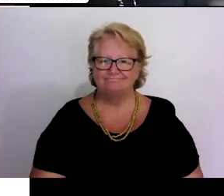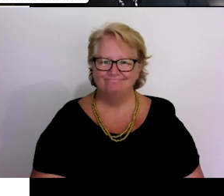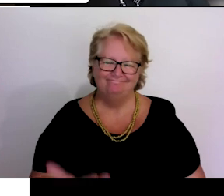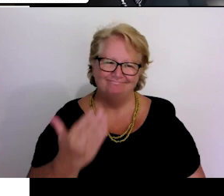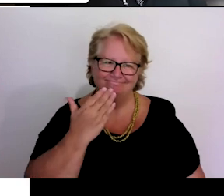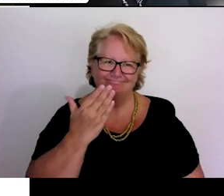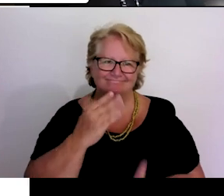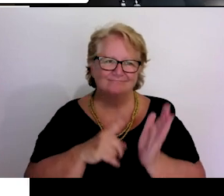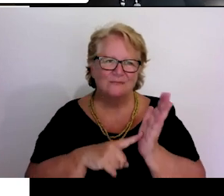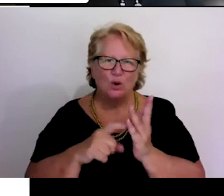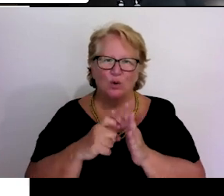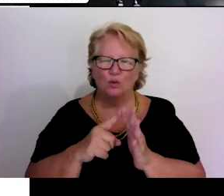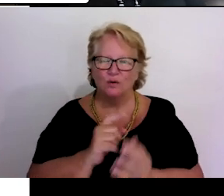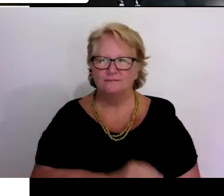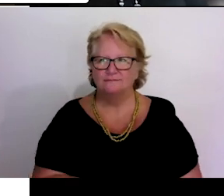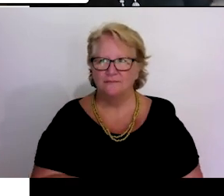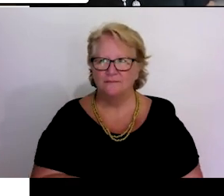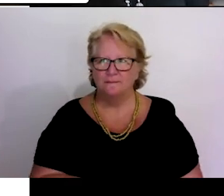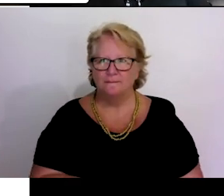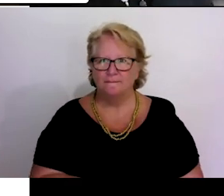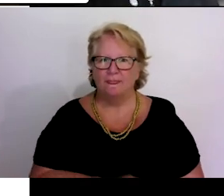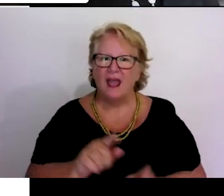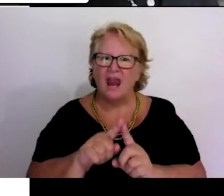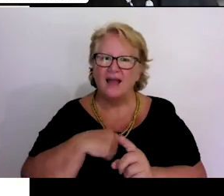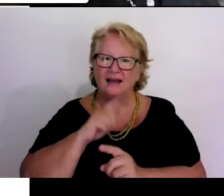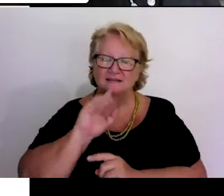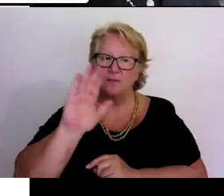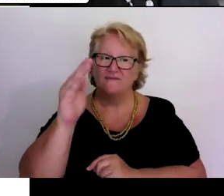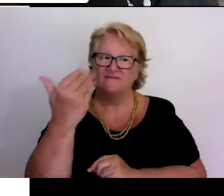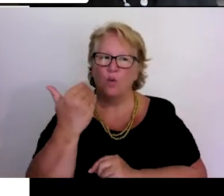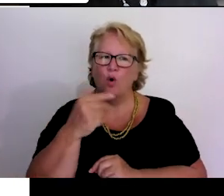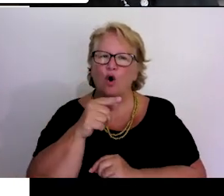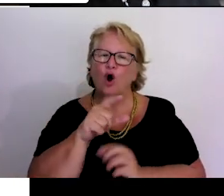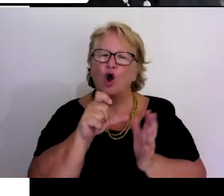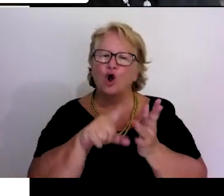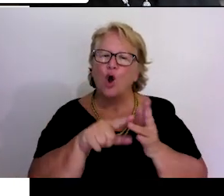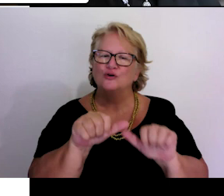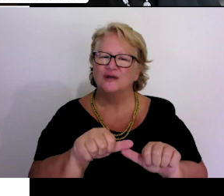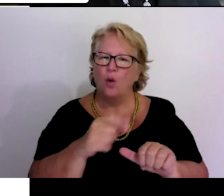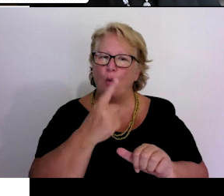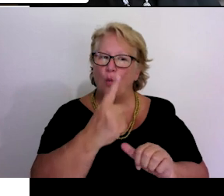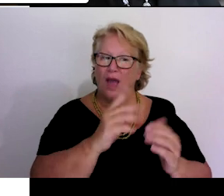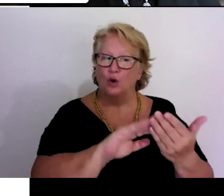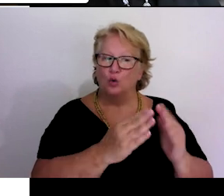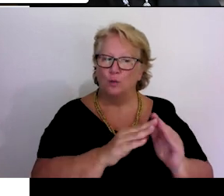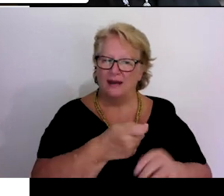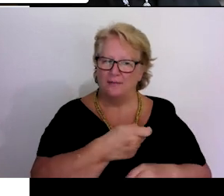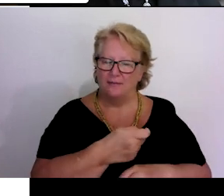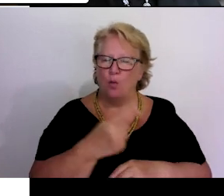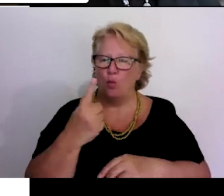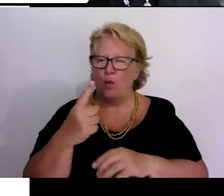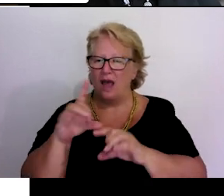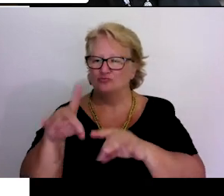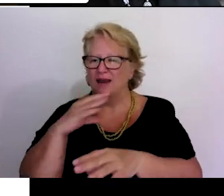Thanks very much, Luke. As I mentioned earlier, the co-chairs of the council are one disability community member and one Australian